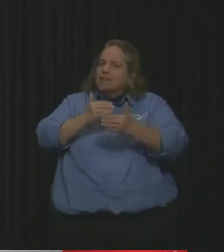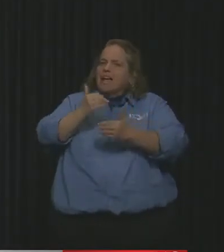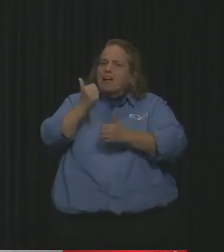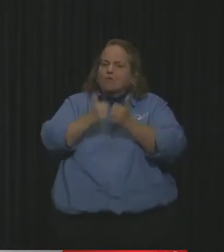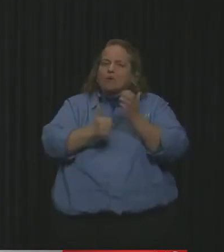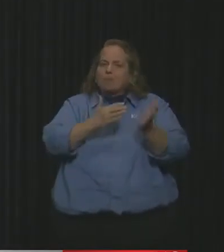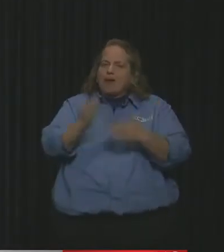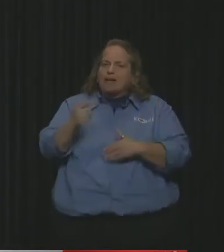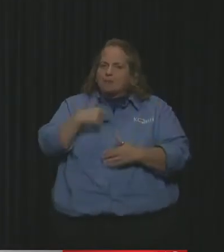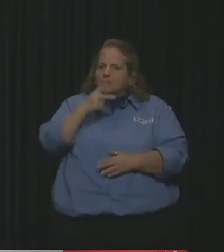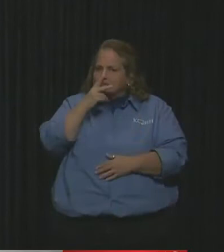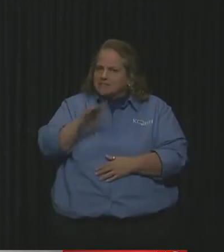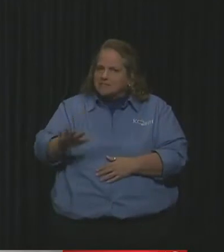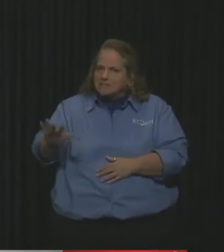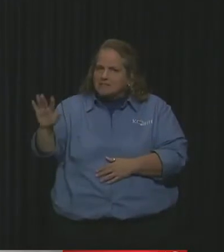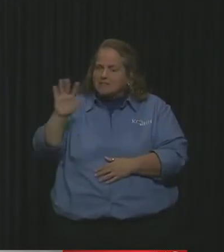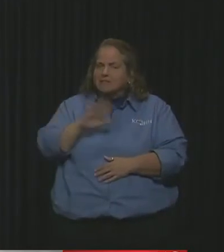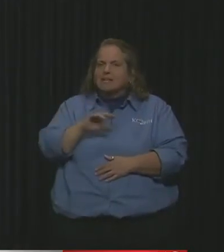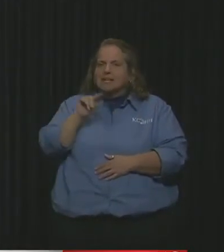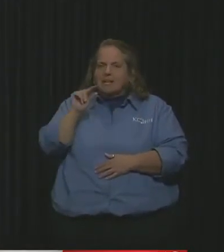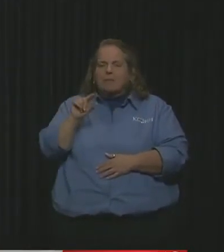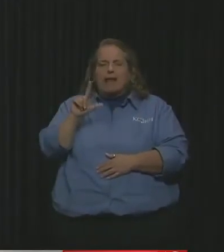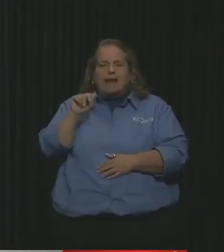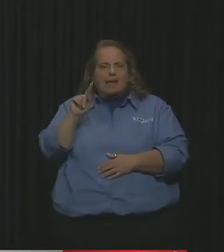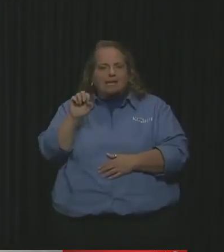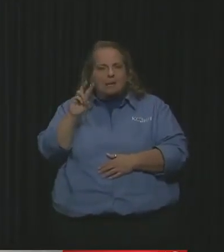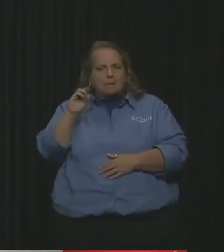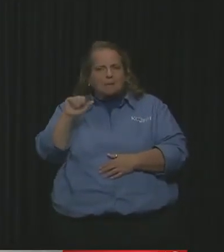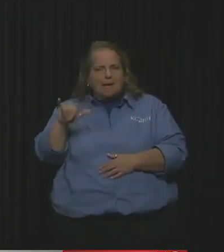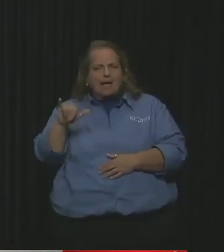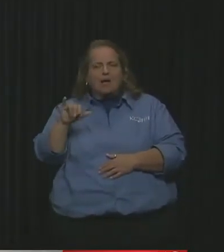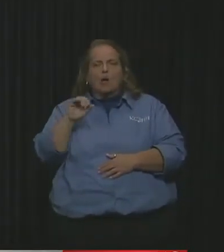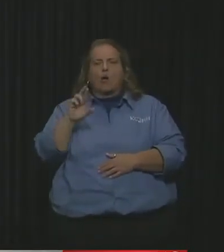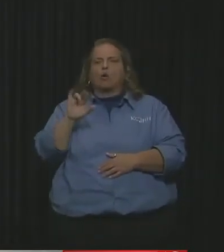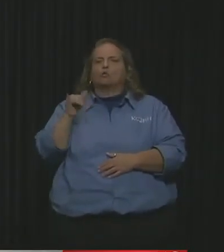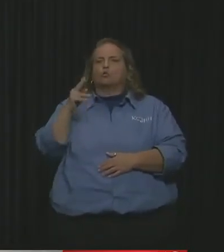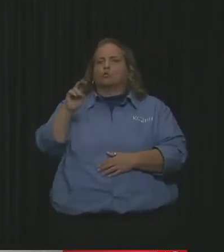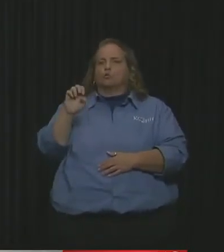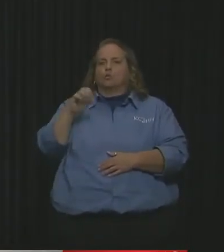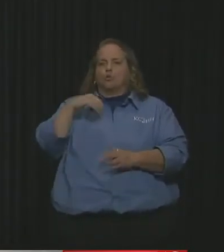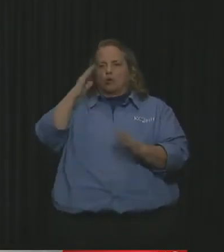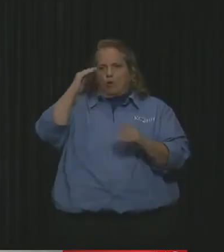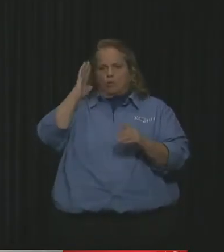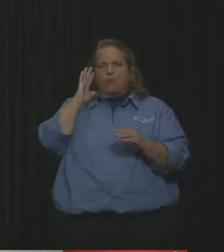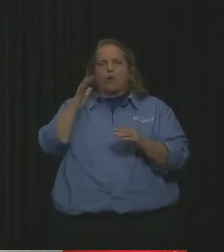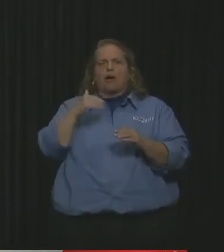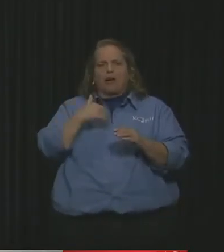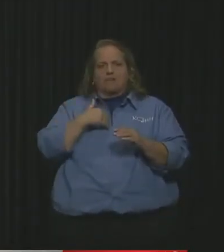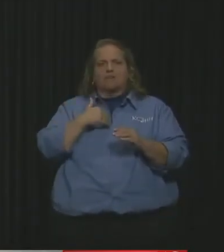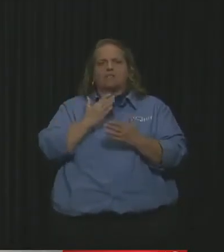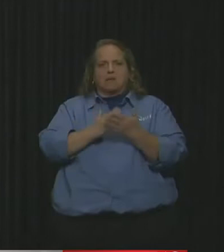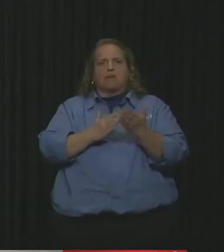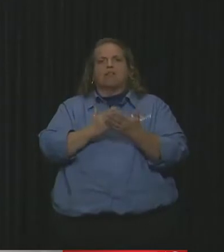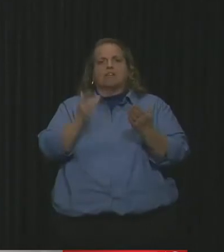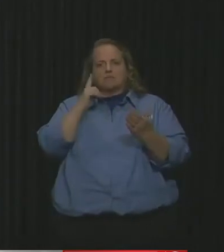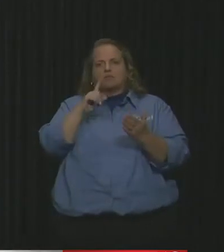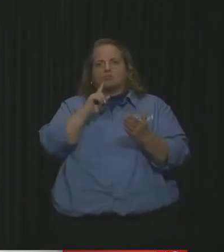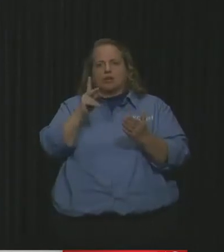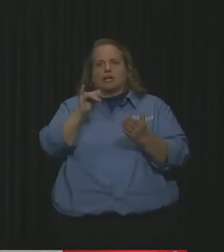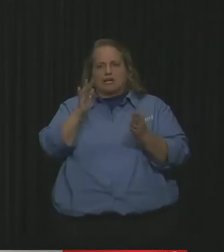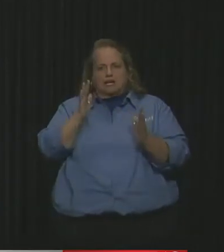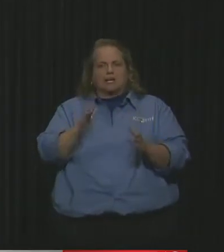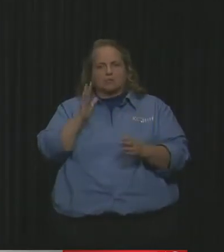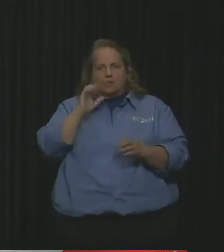plan we see out there. Late May or June, we hope that there are certainly some things that